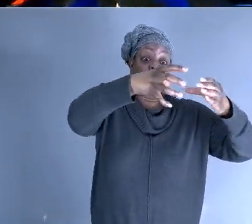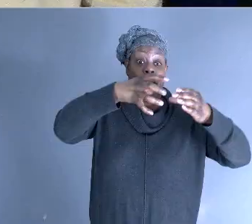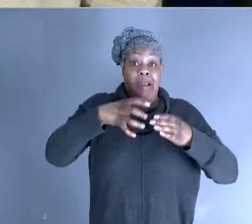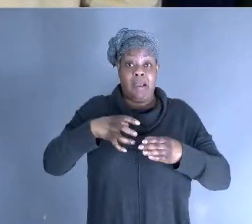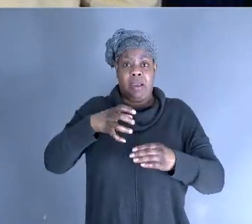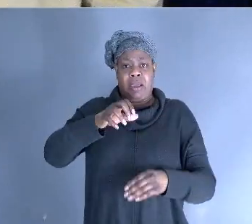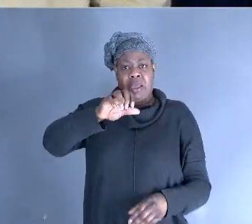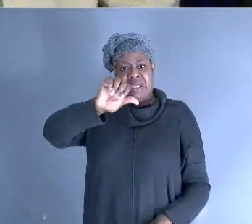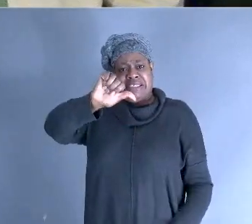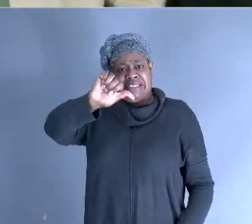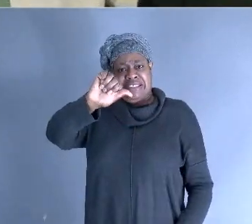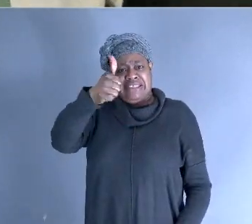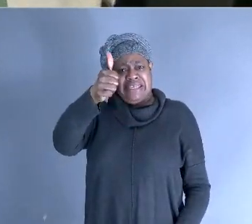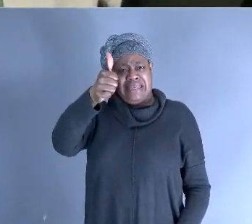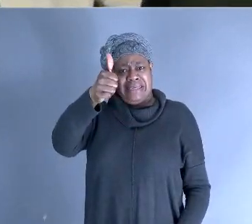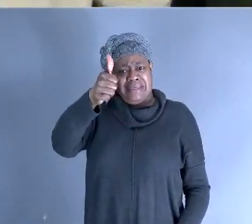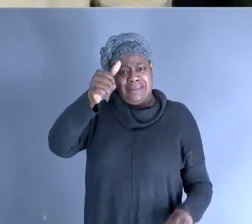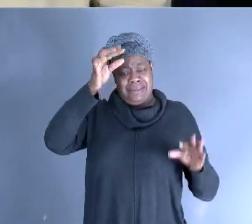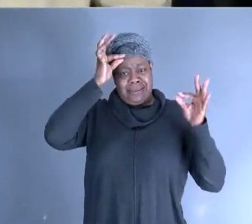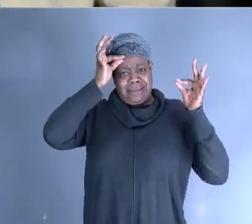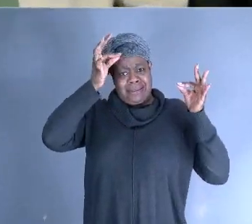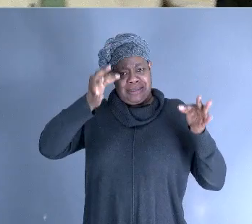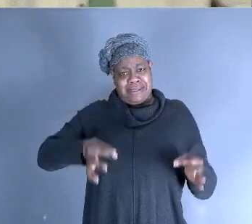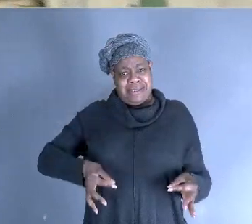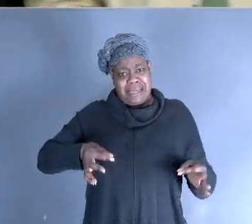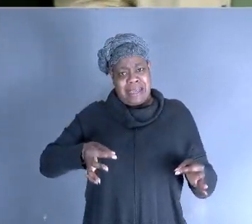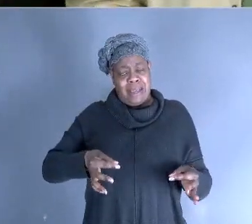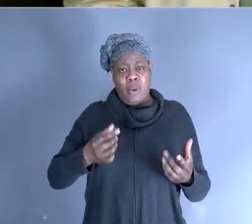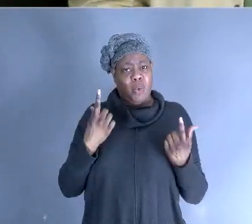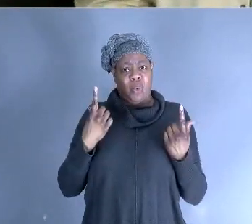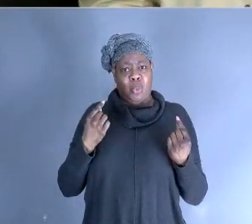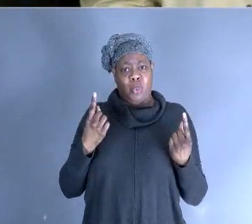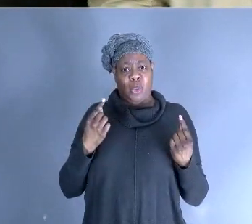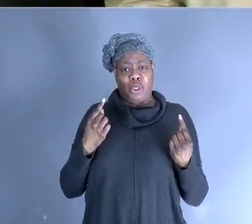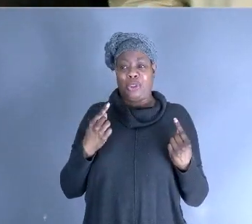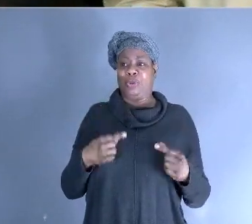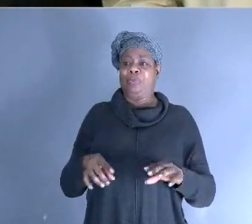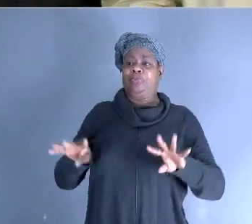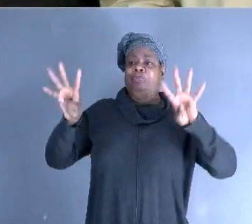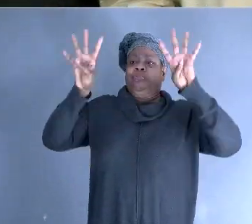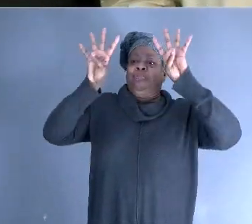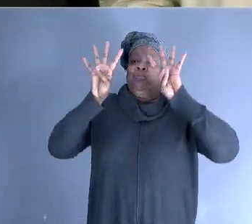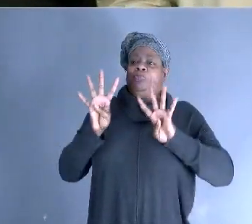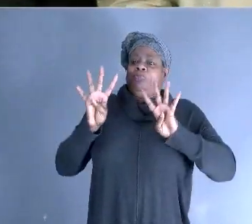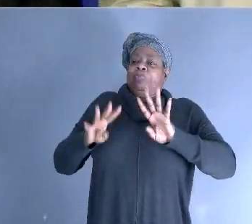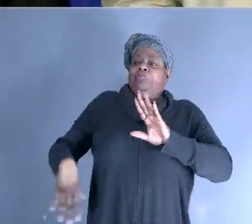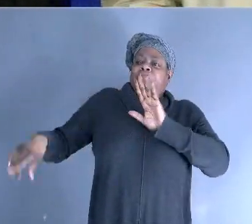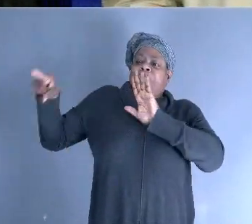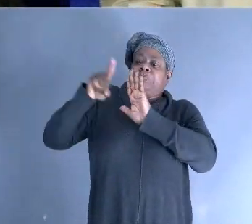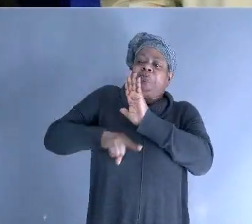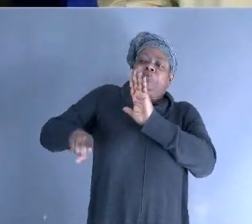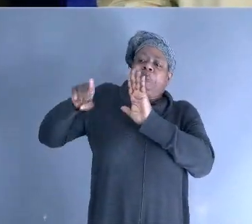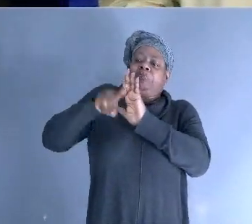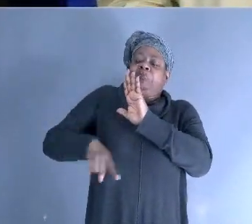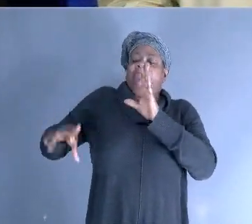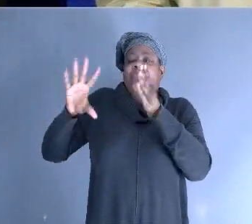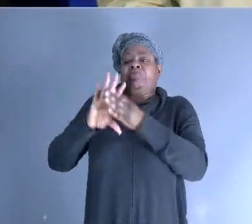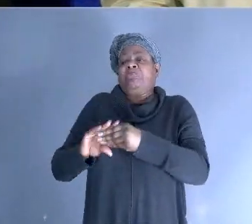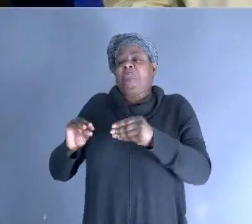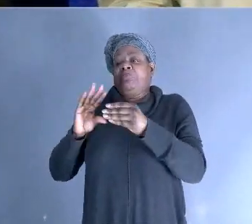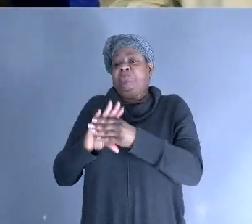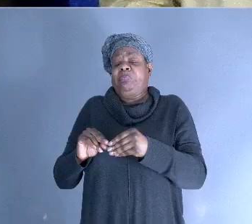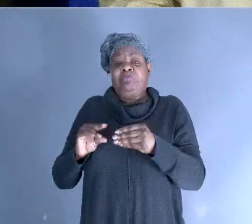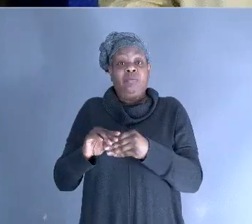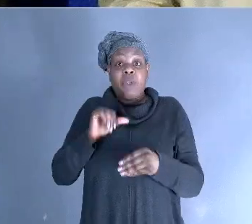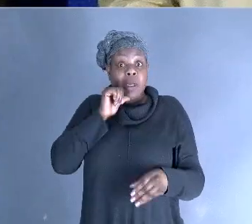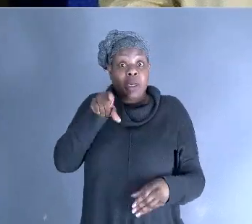going to go in front of all of the children of Israel, and they were going to say, not just